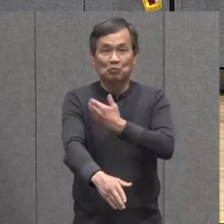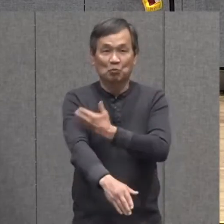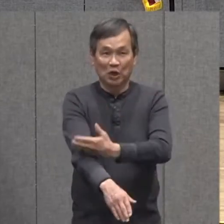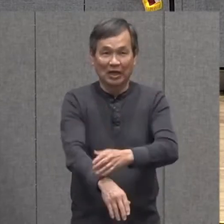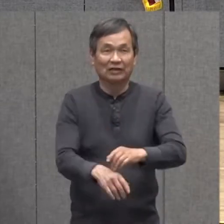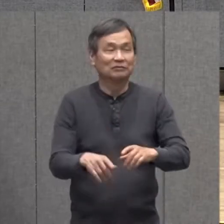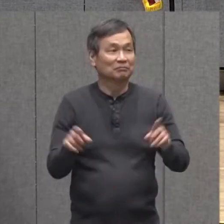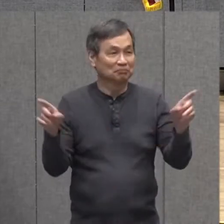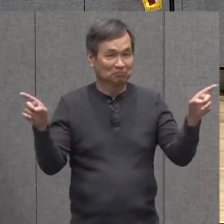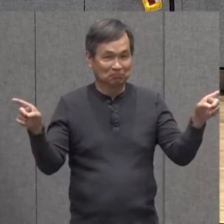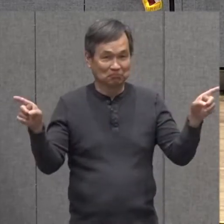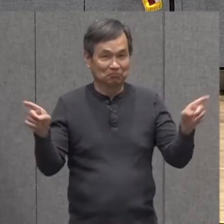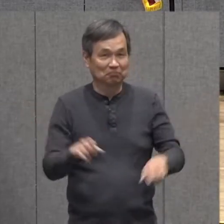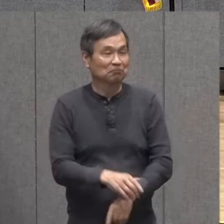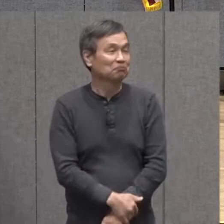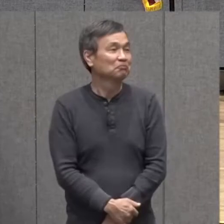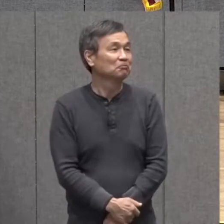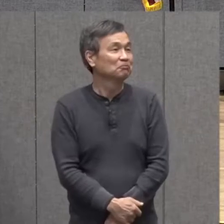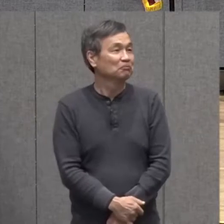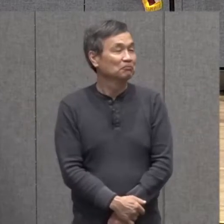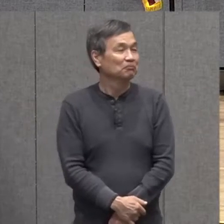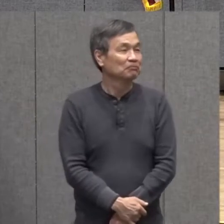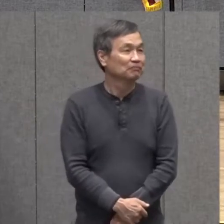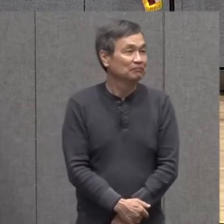tus ramas como árbol.